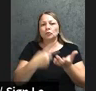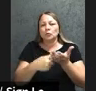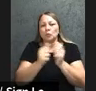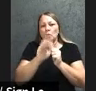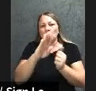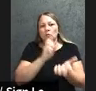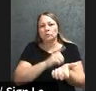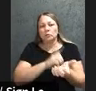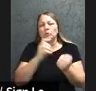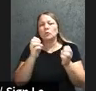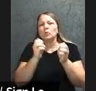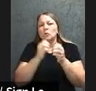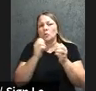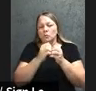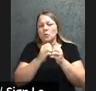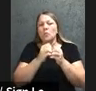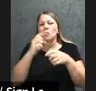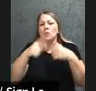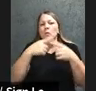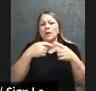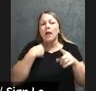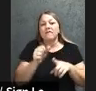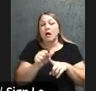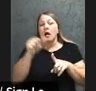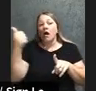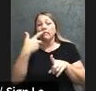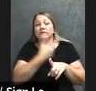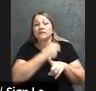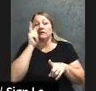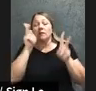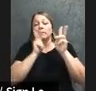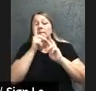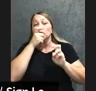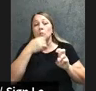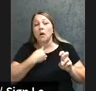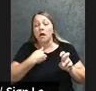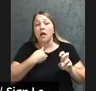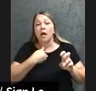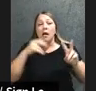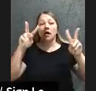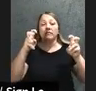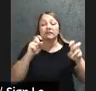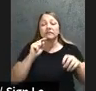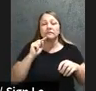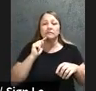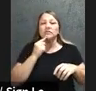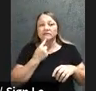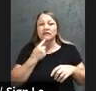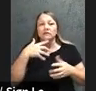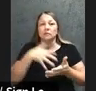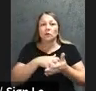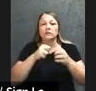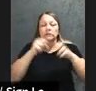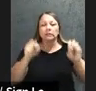information about EvuShield, which is an alternative to the vaccine for people who are moderately or severely